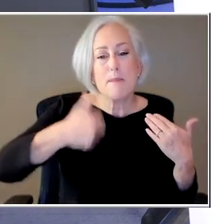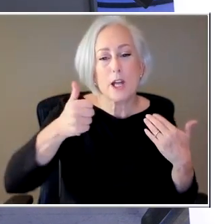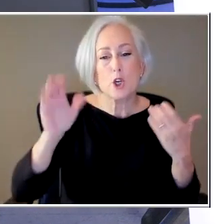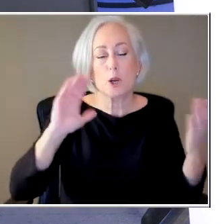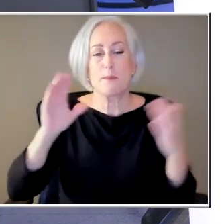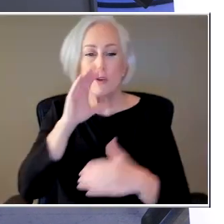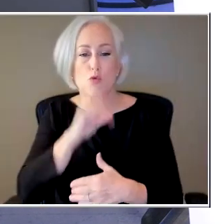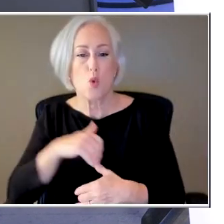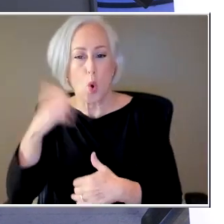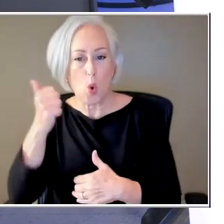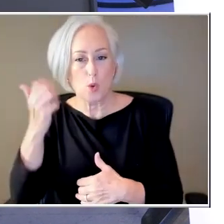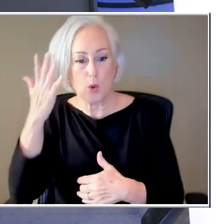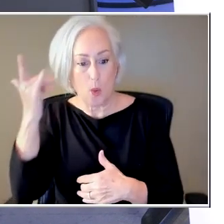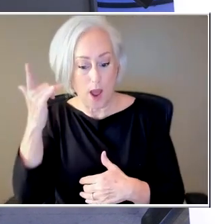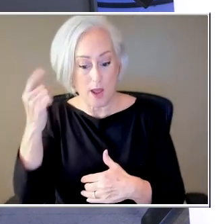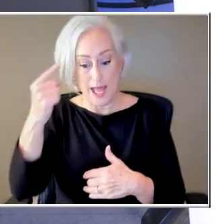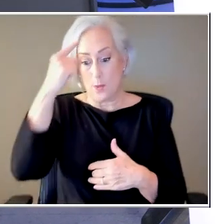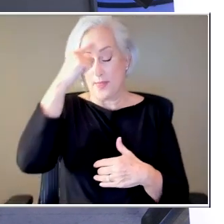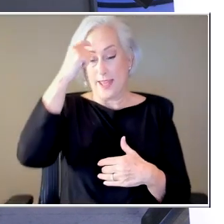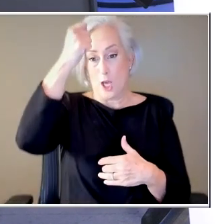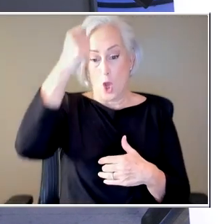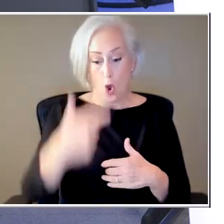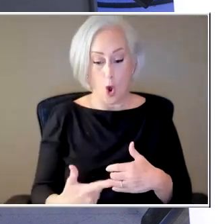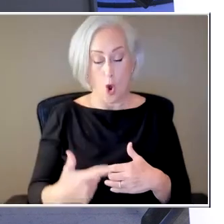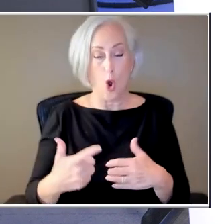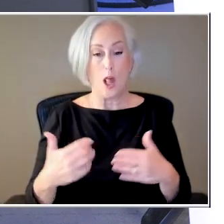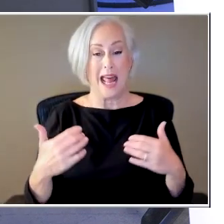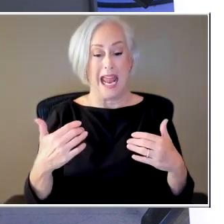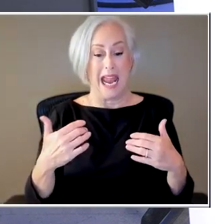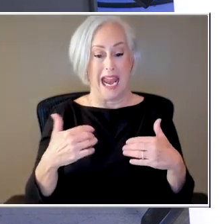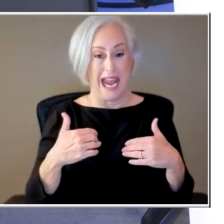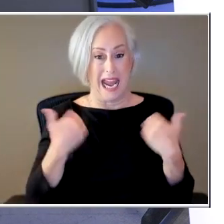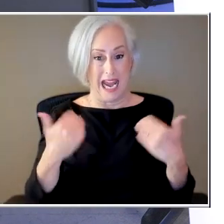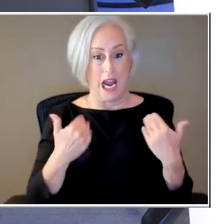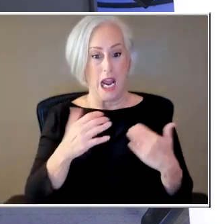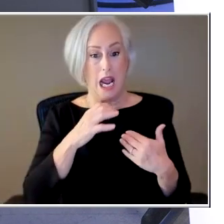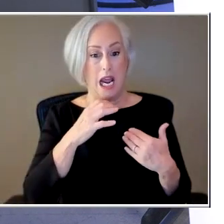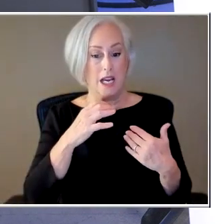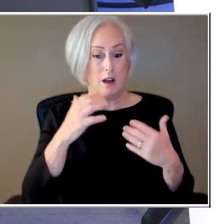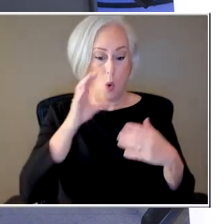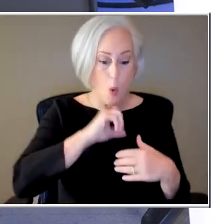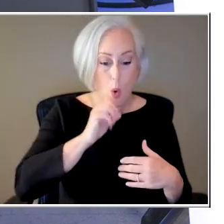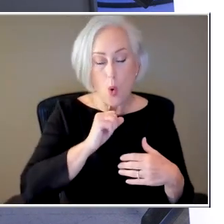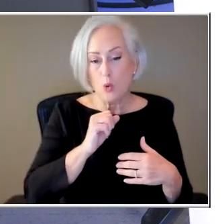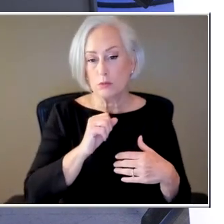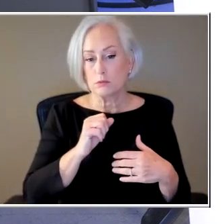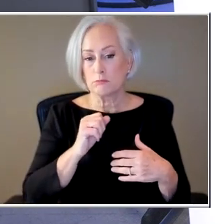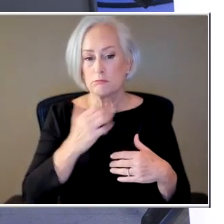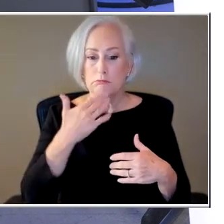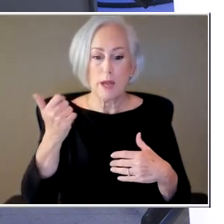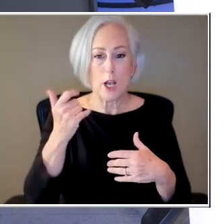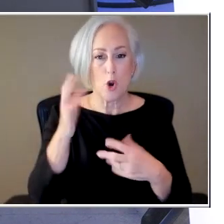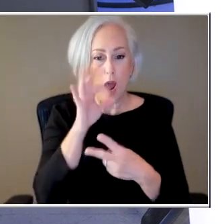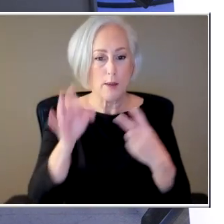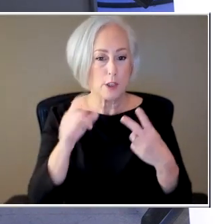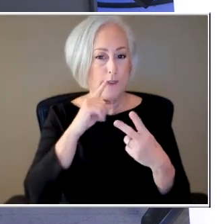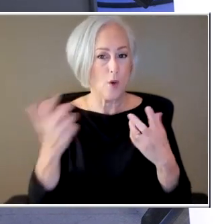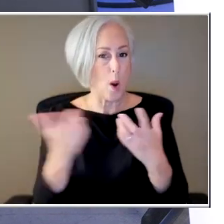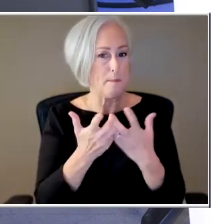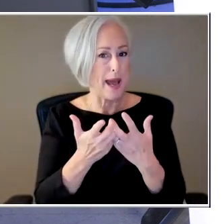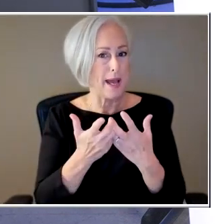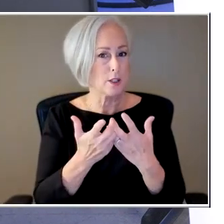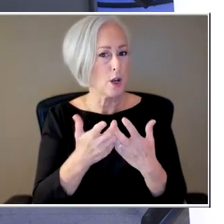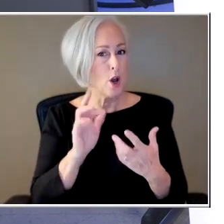had donors of all ages and that just favored using the younger donations, then there would be more match options, or do just younger donations have a much